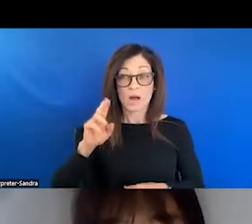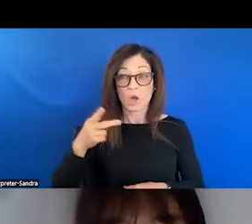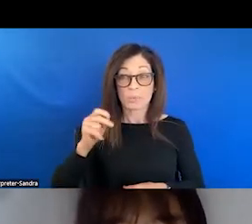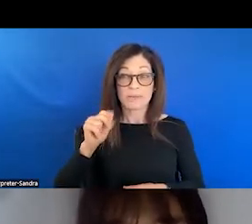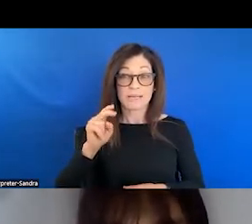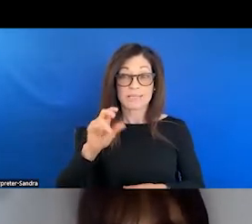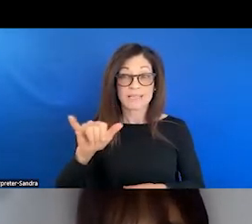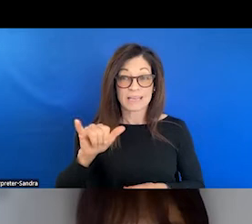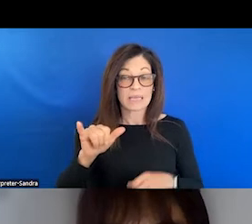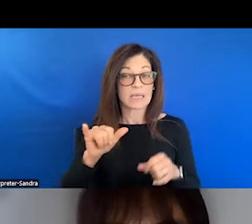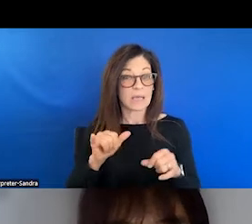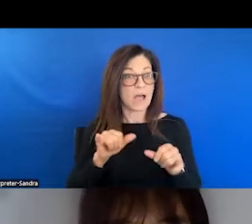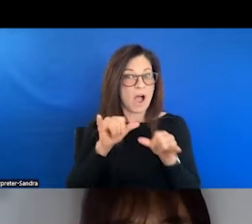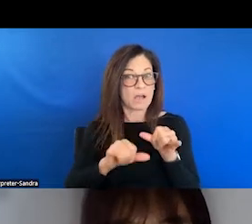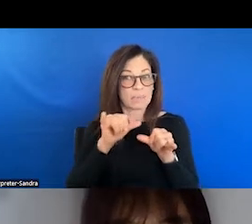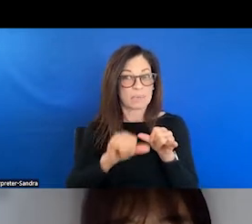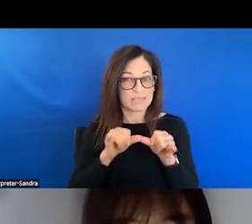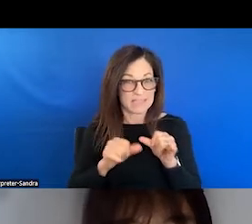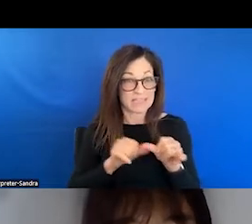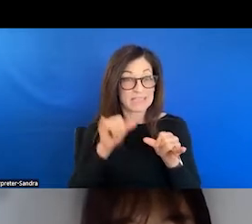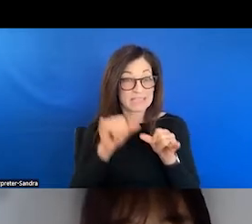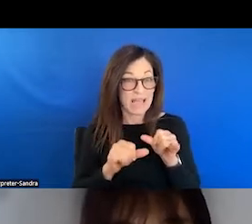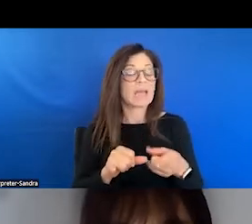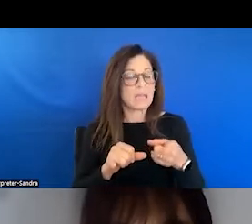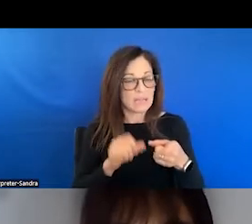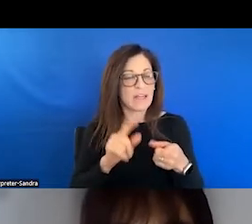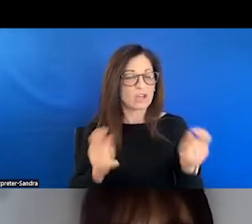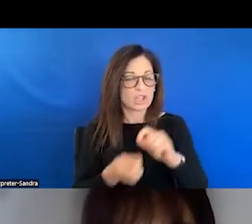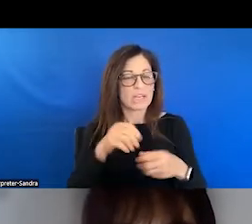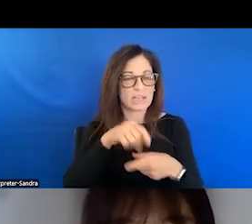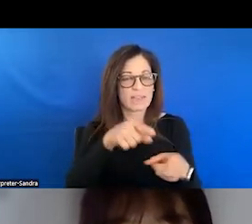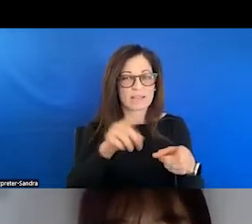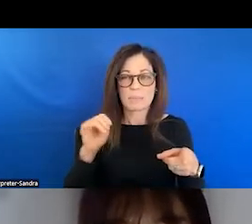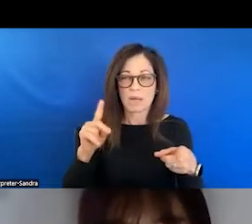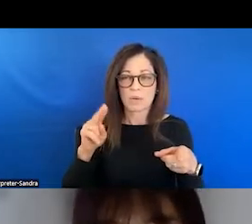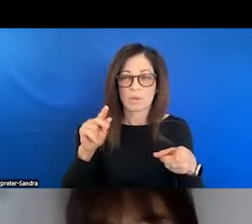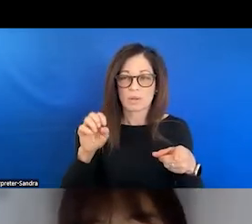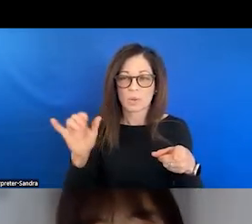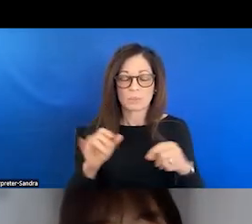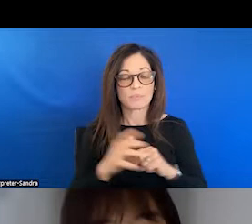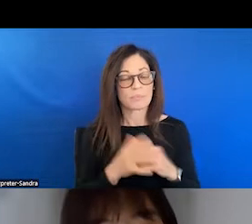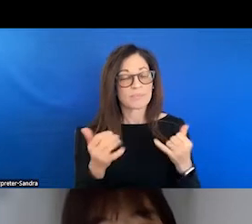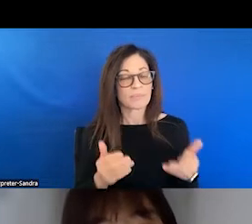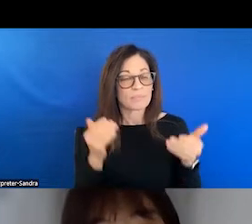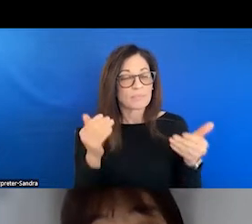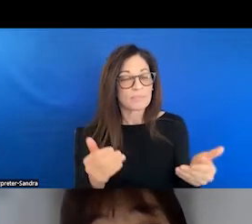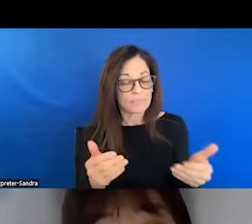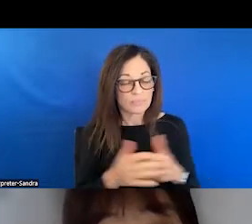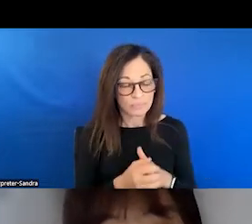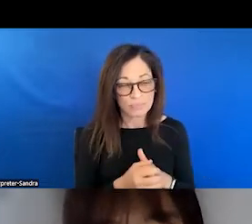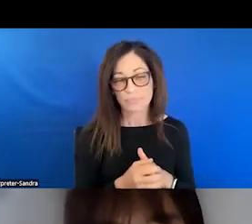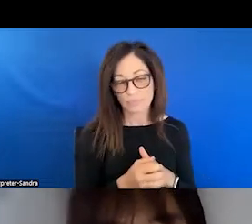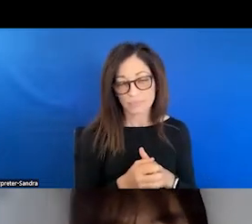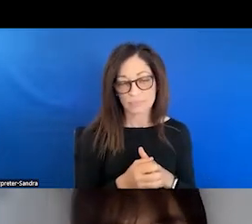change very easily in this module. Cool, so moving on, I would say probably the